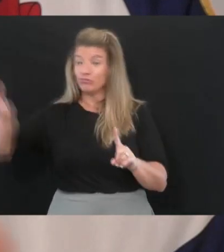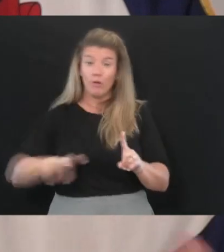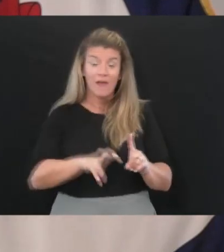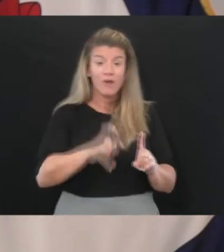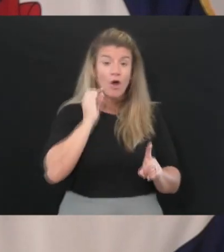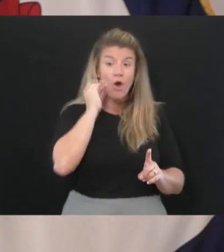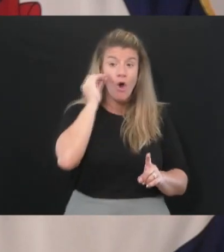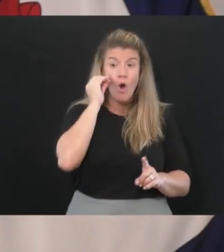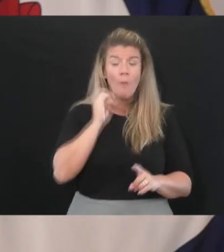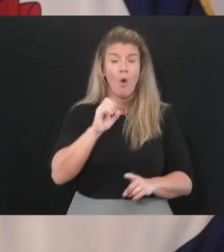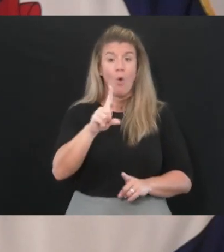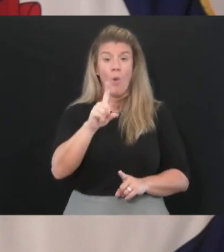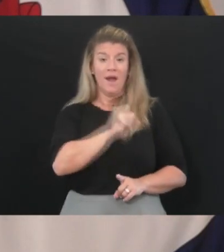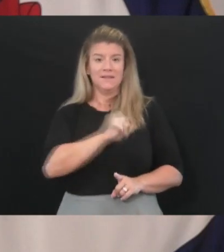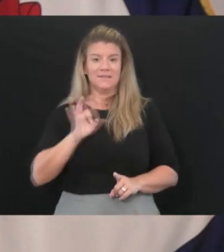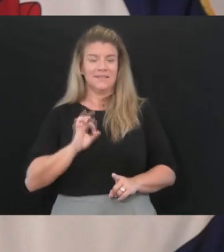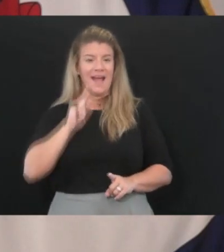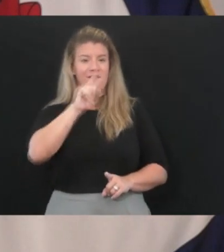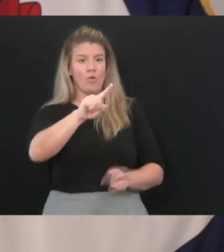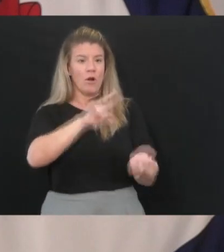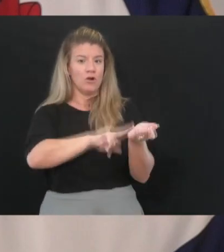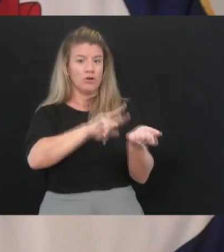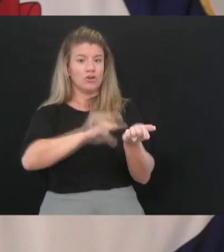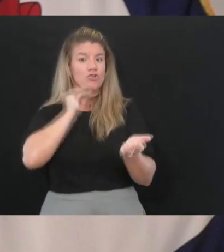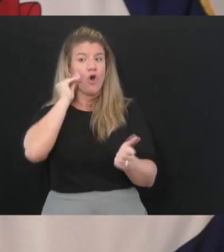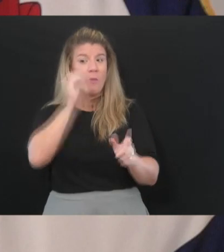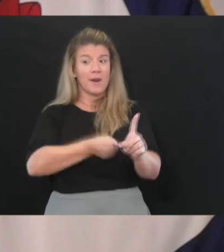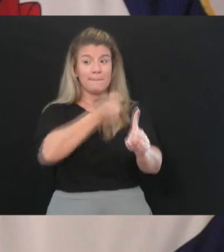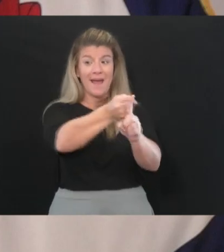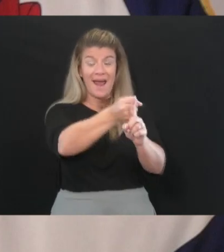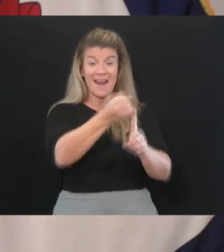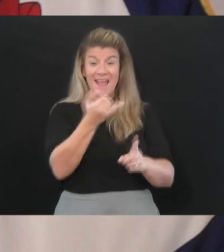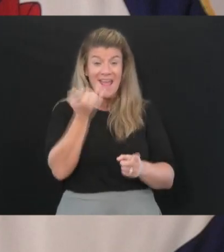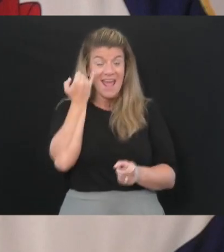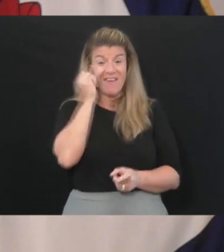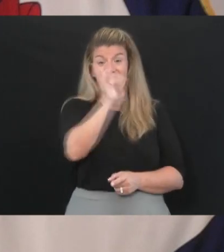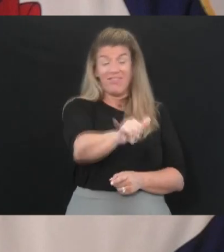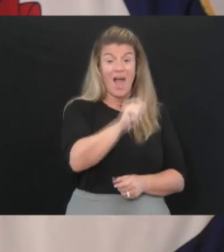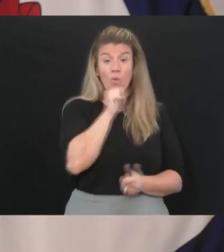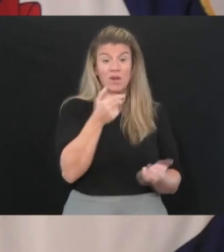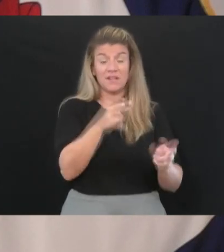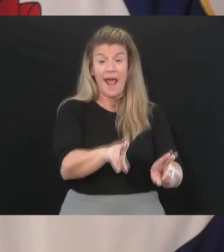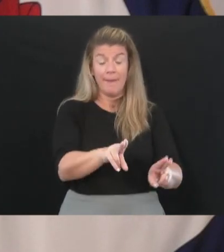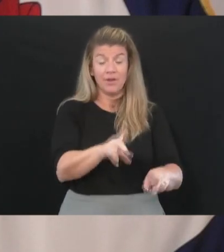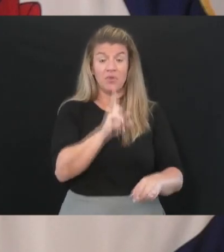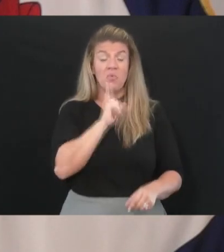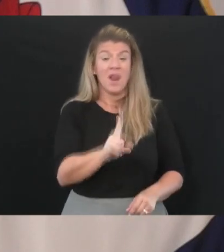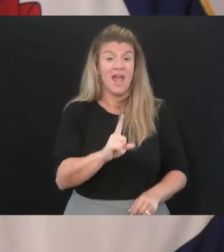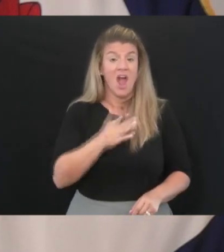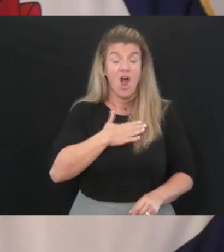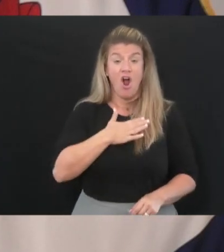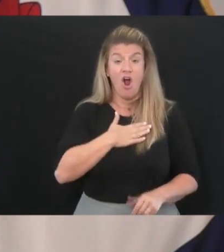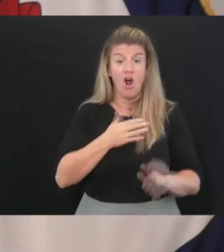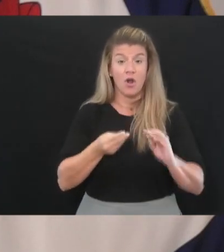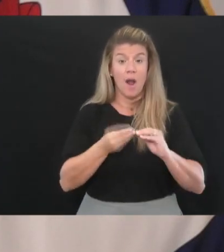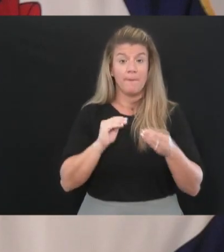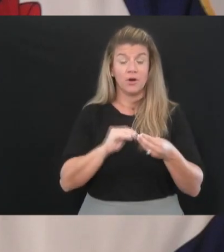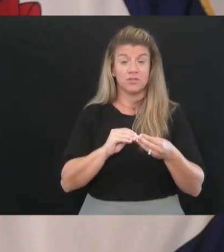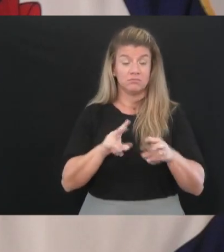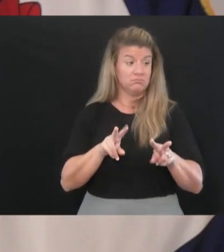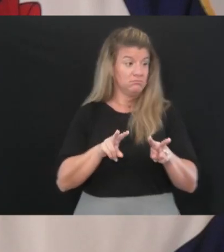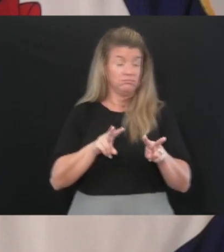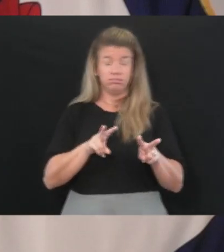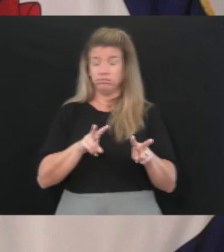and affecting everybody in the nursing home, if we didn't have that going on right now, we'd be looking at our numbers and we'd all be